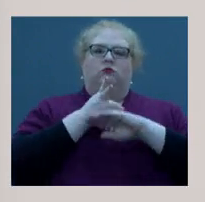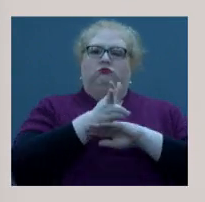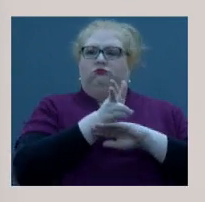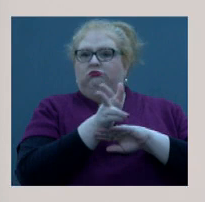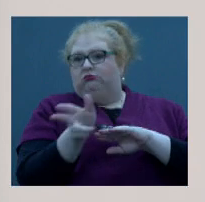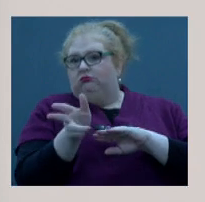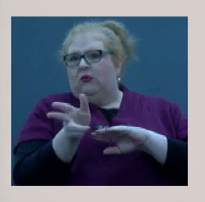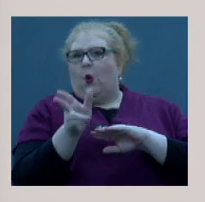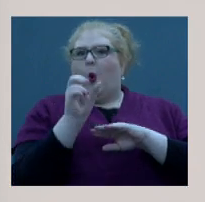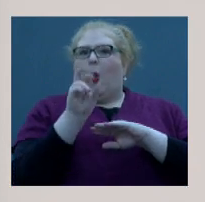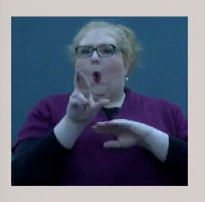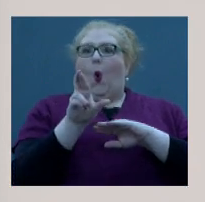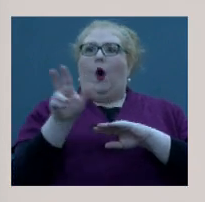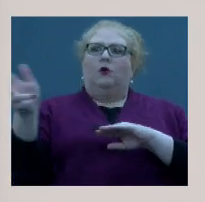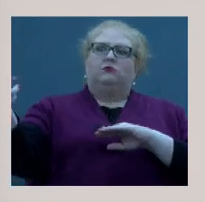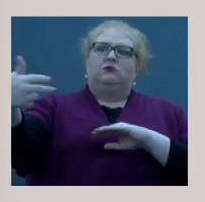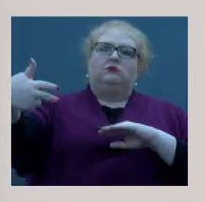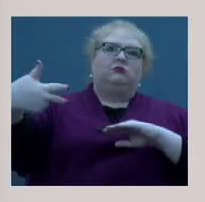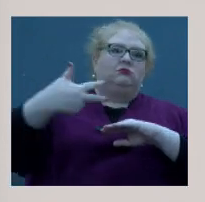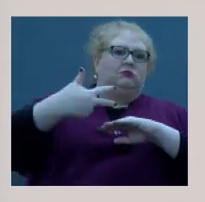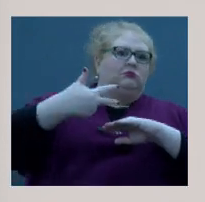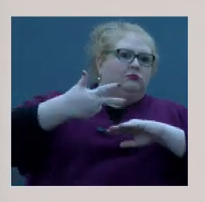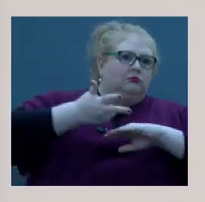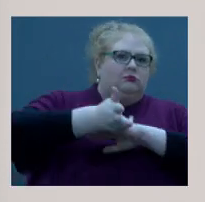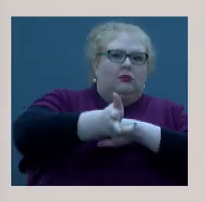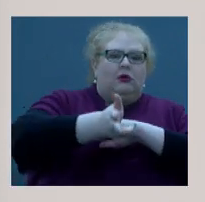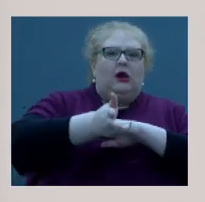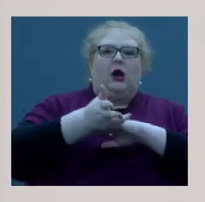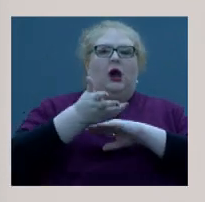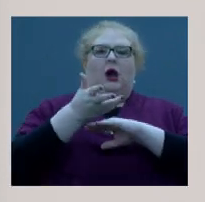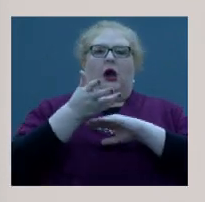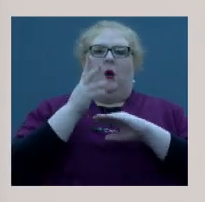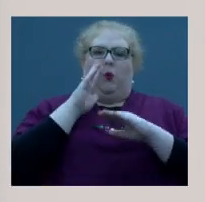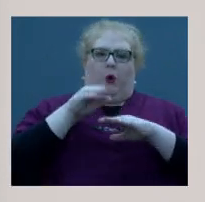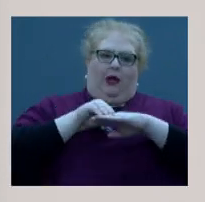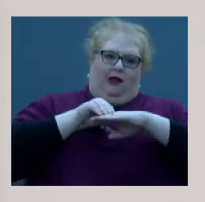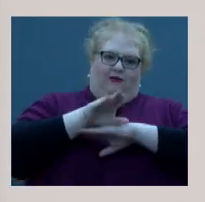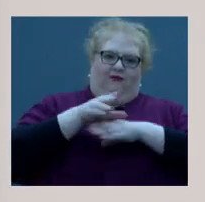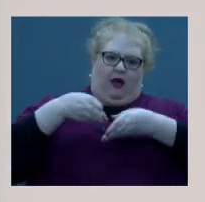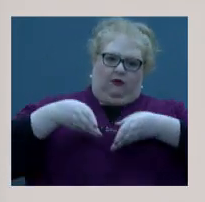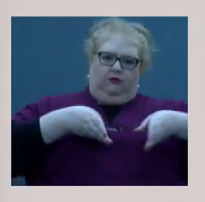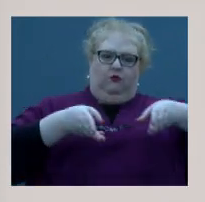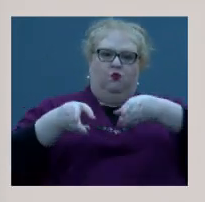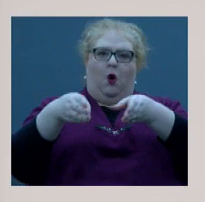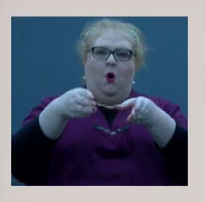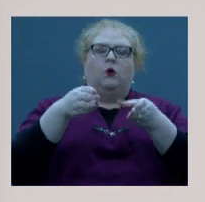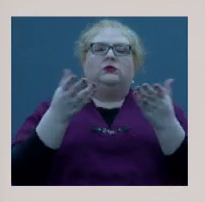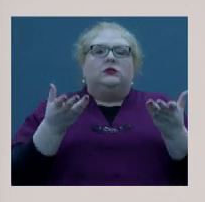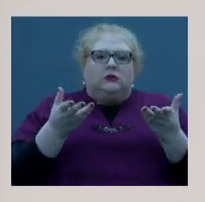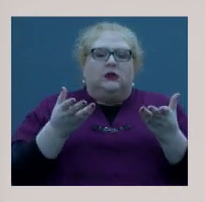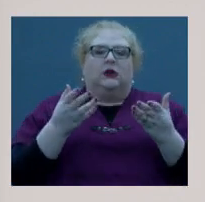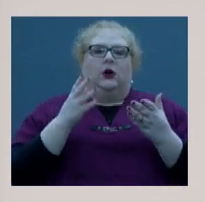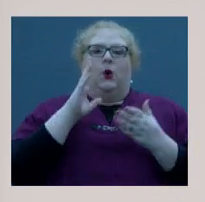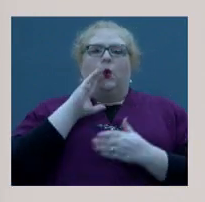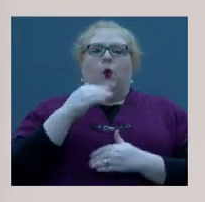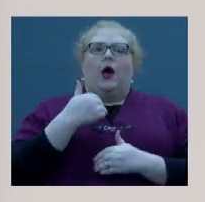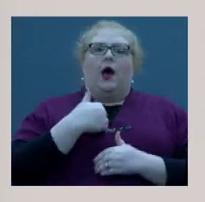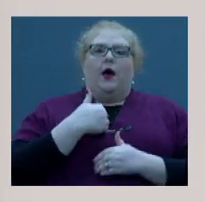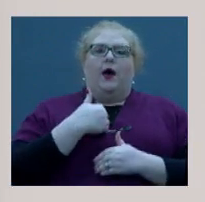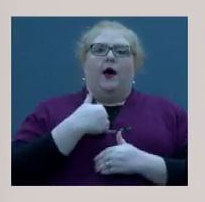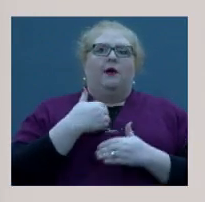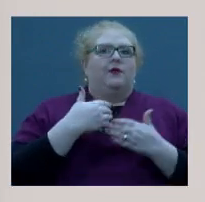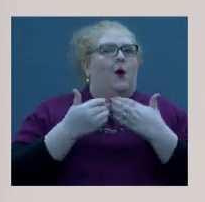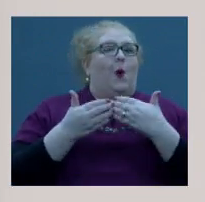stacking up is concerns of getting on the site and how it will affect the roadways that come through there. Now, there is going to be,